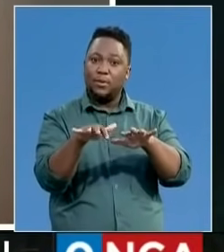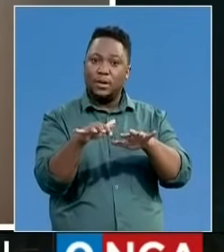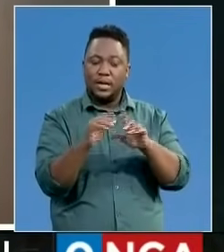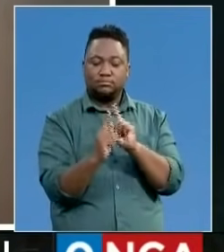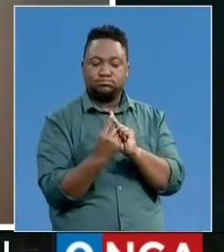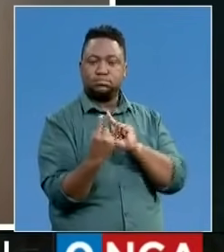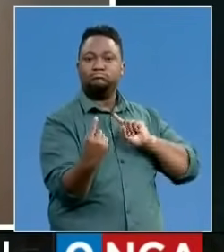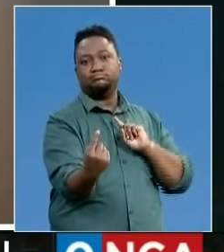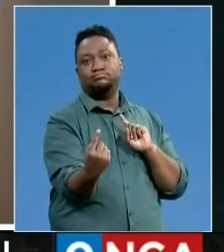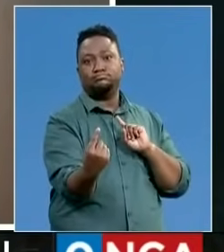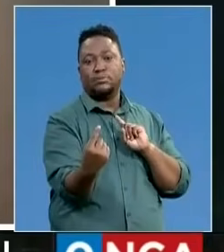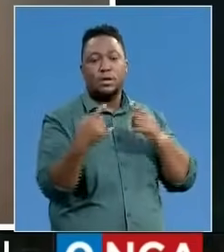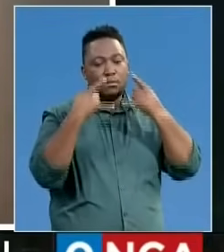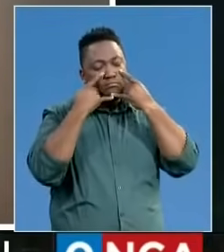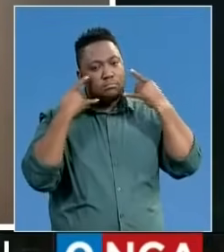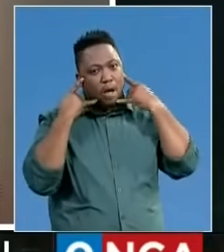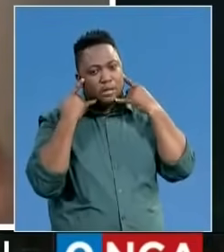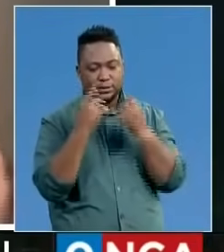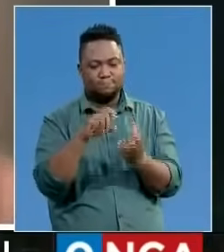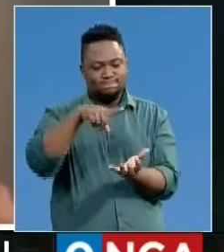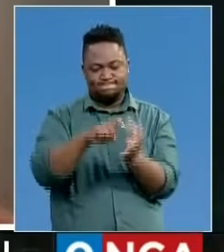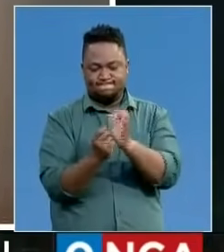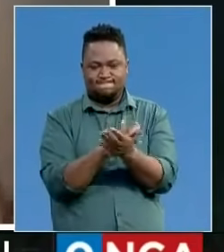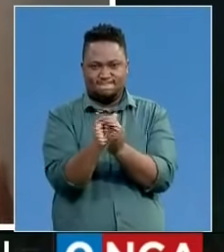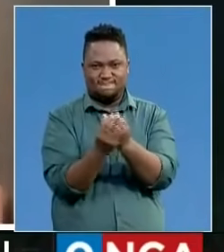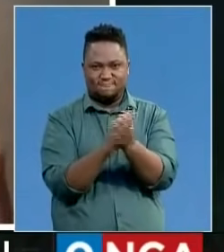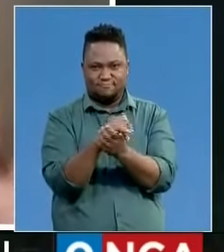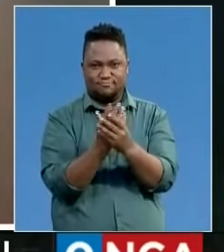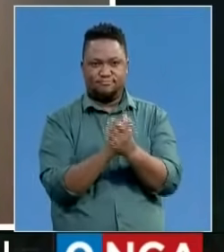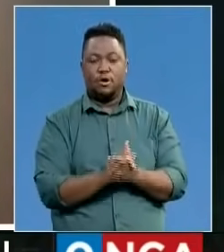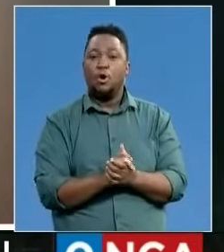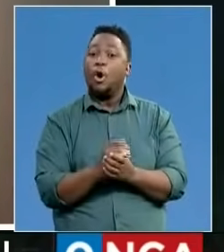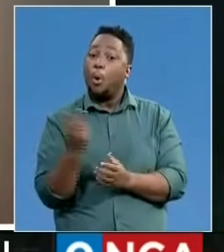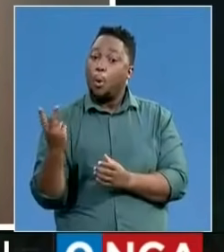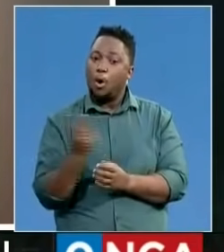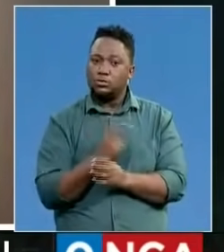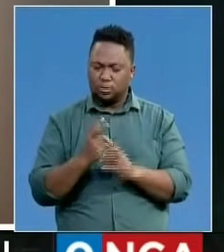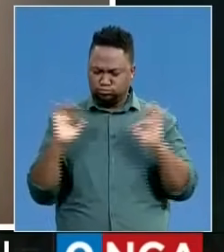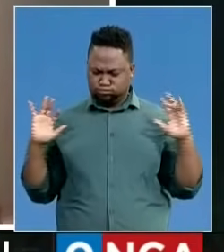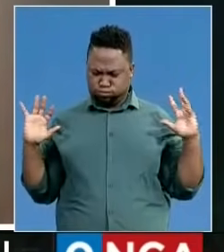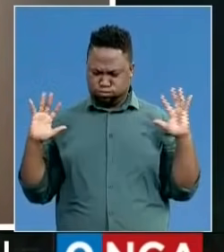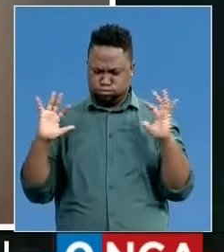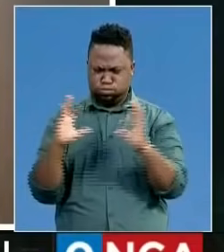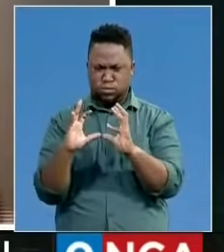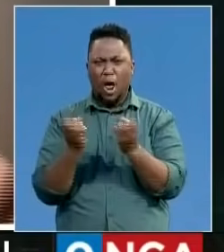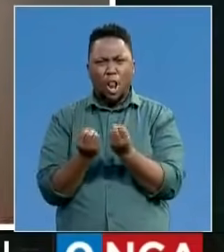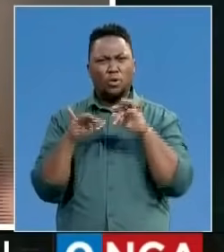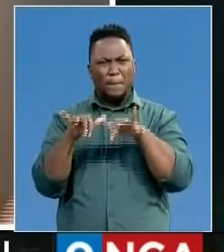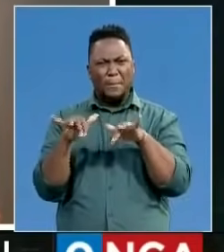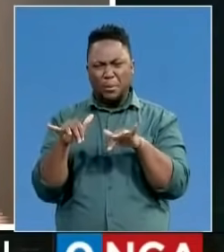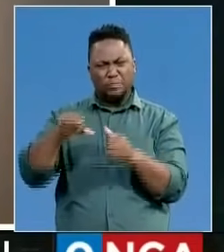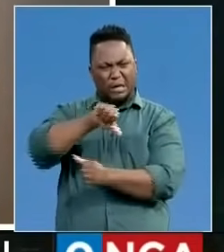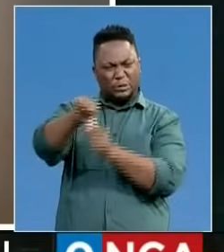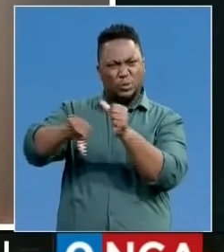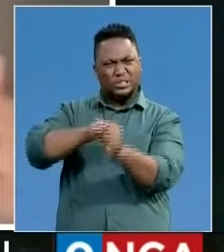respecting social distance, wearing the mask, washing their hands, but more importantly, avoiding gatherings. We have picked up that many of these are